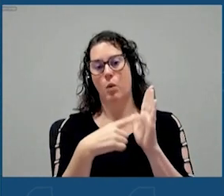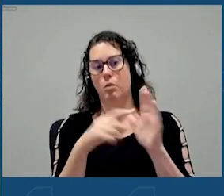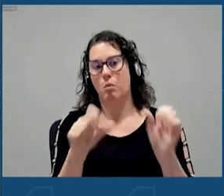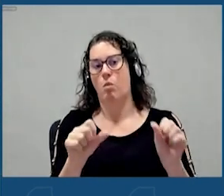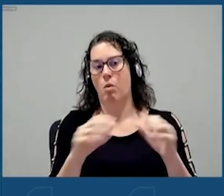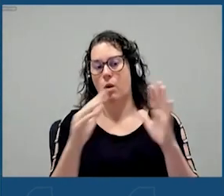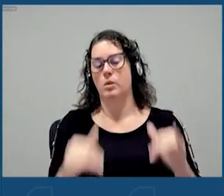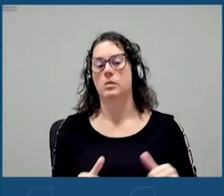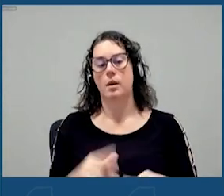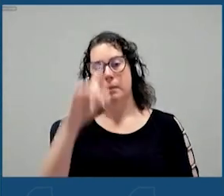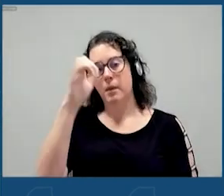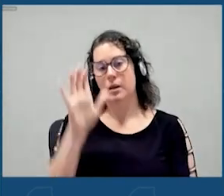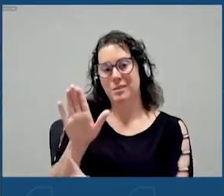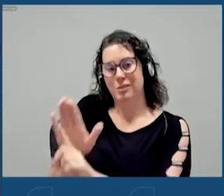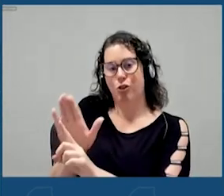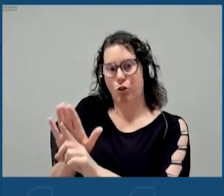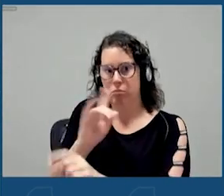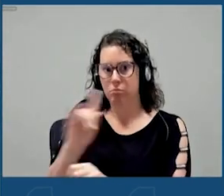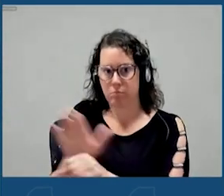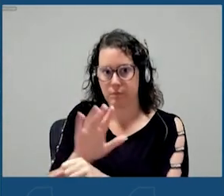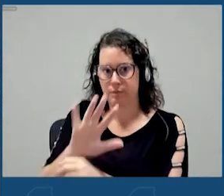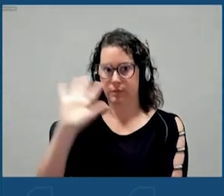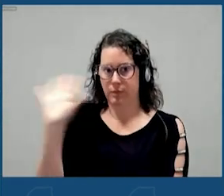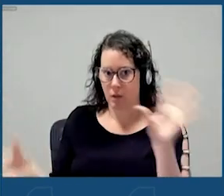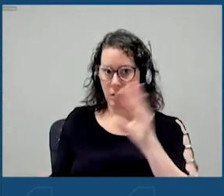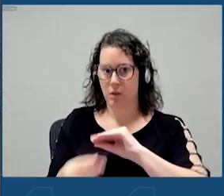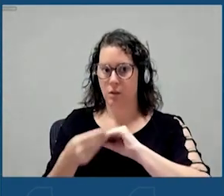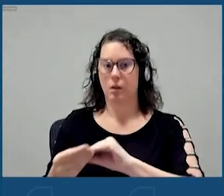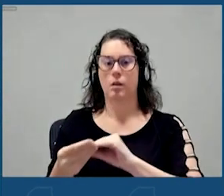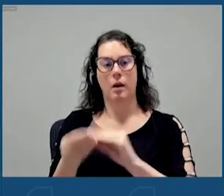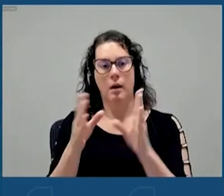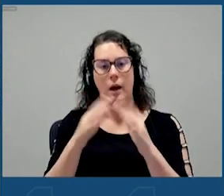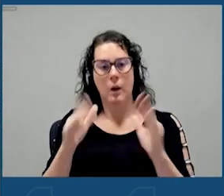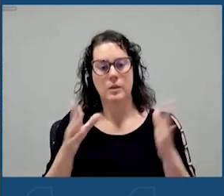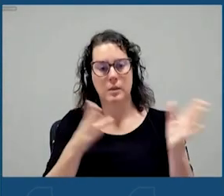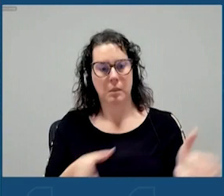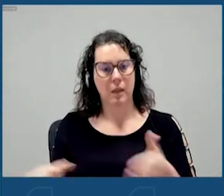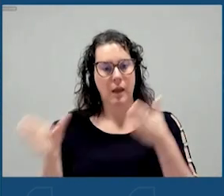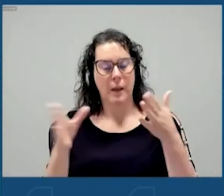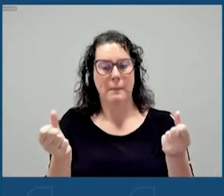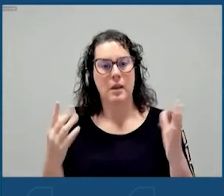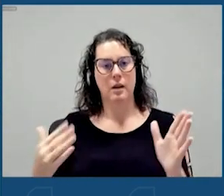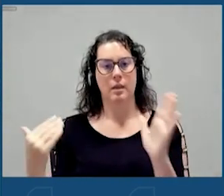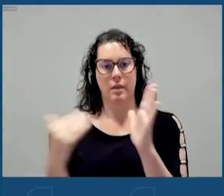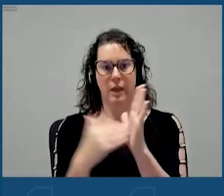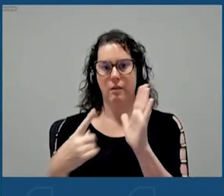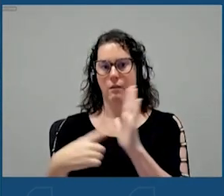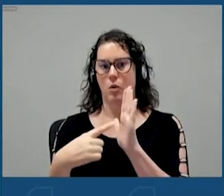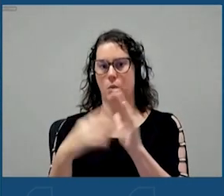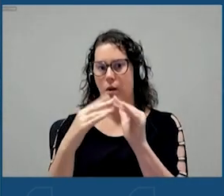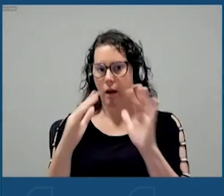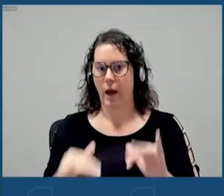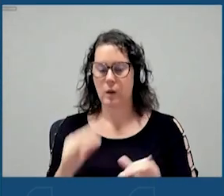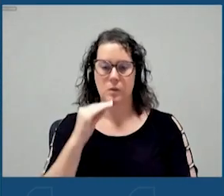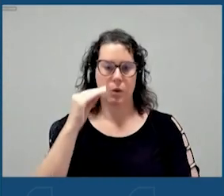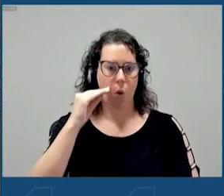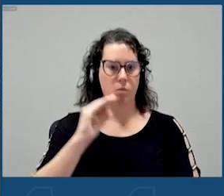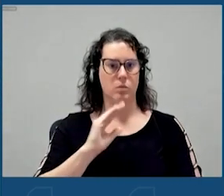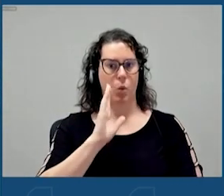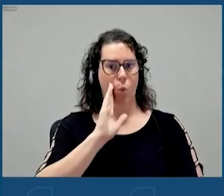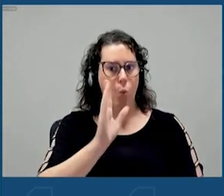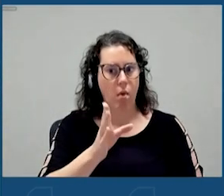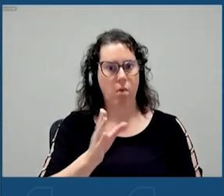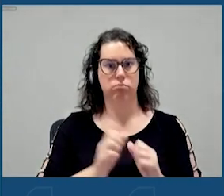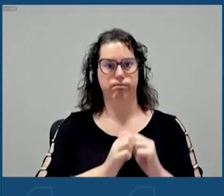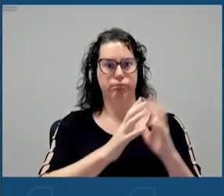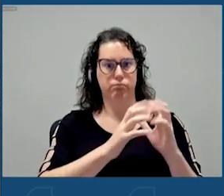of Governor Hochul's comprehensive housing plan for New York, thousands of affordable homes and housing units will be created